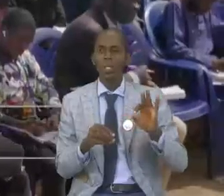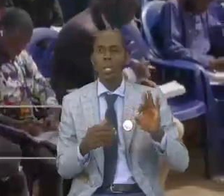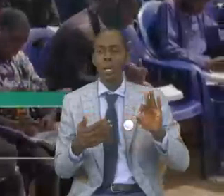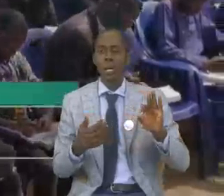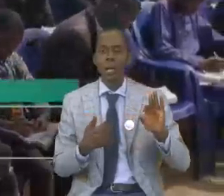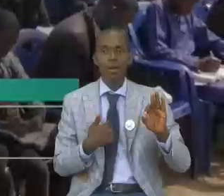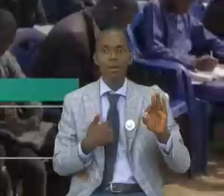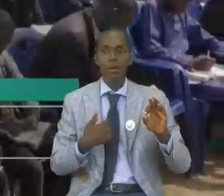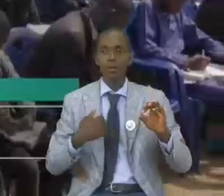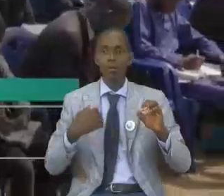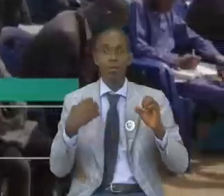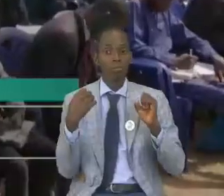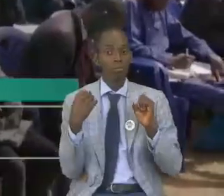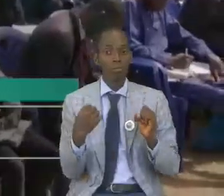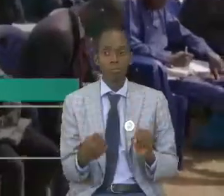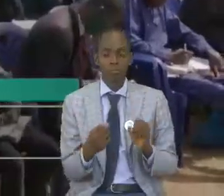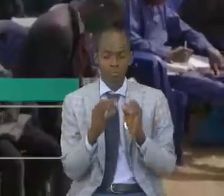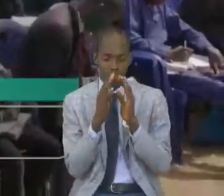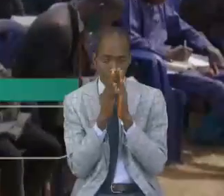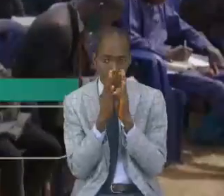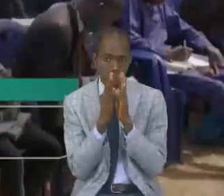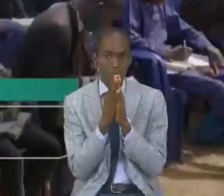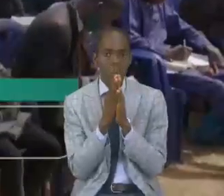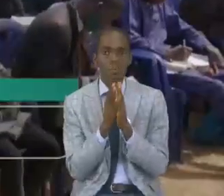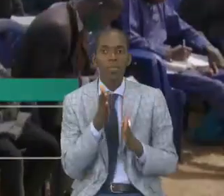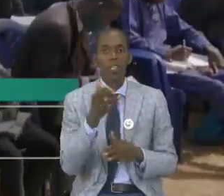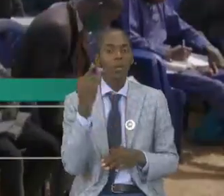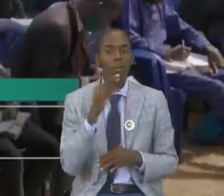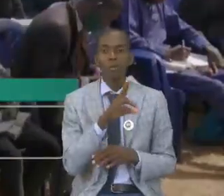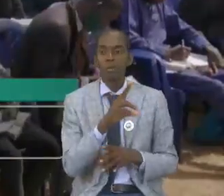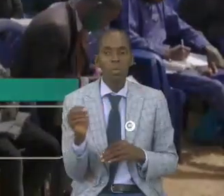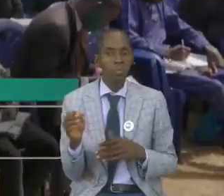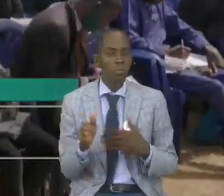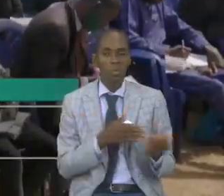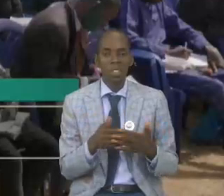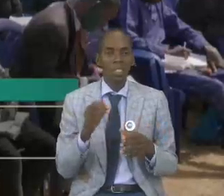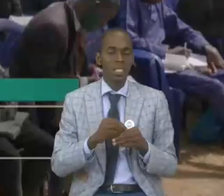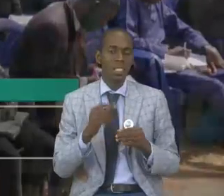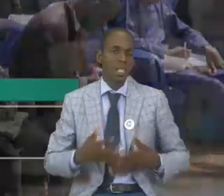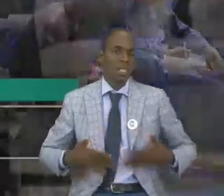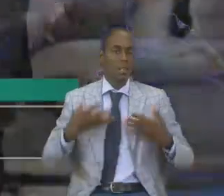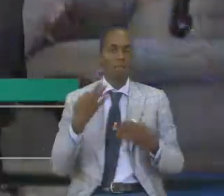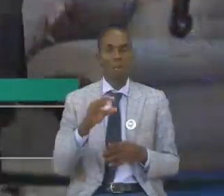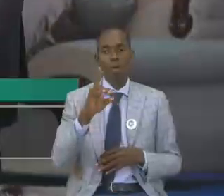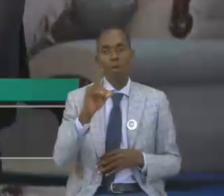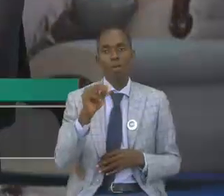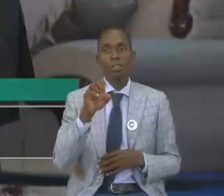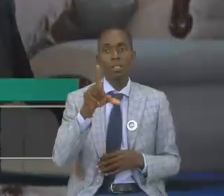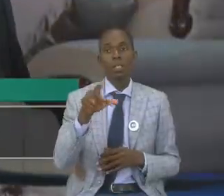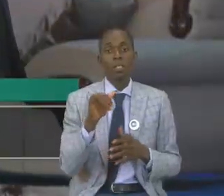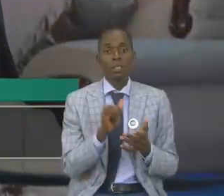supplication. Effective supplication. There was no case in the life of Daniel that he prayed